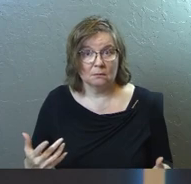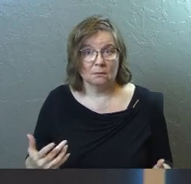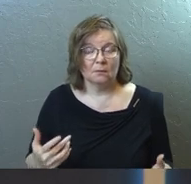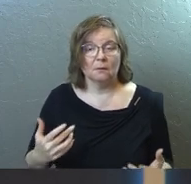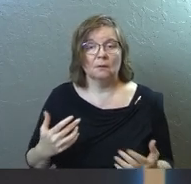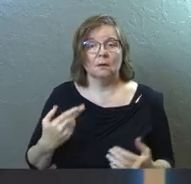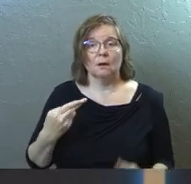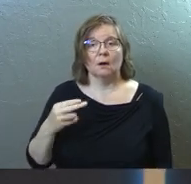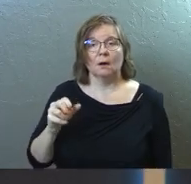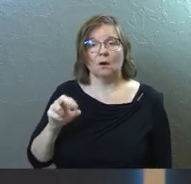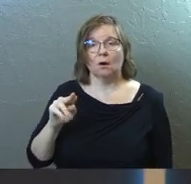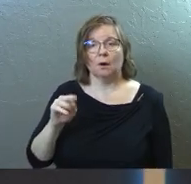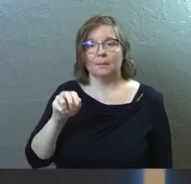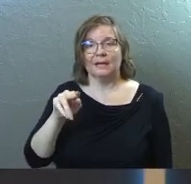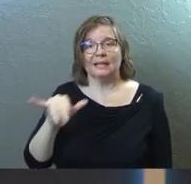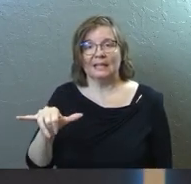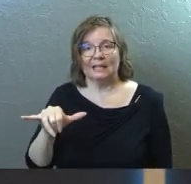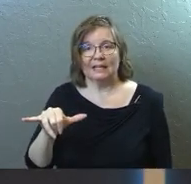in harmony. I love that. And